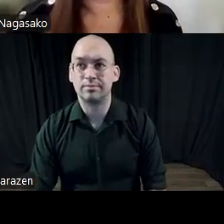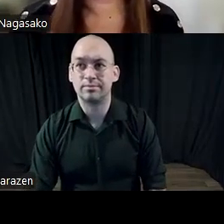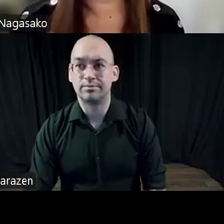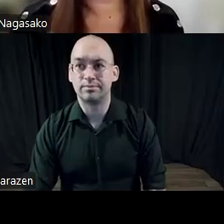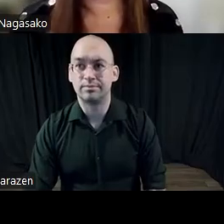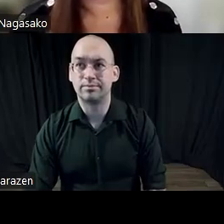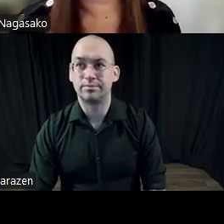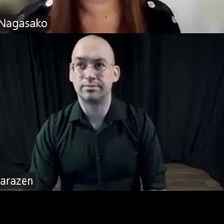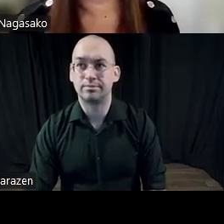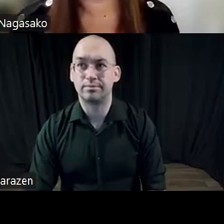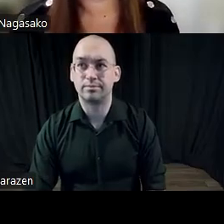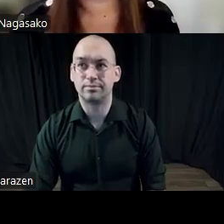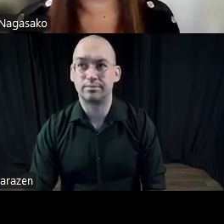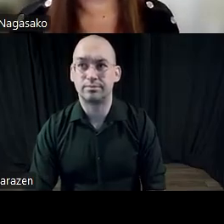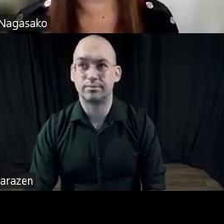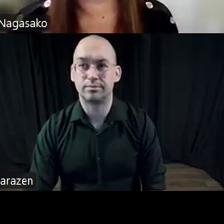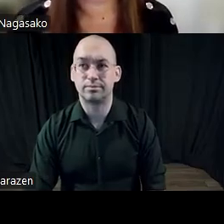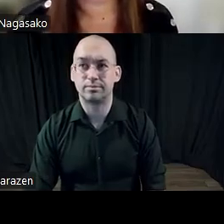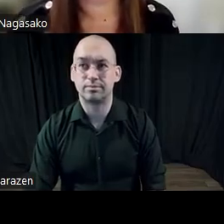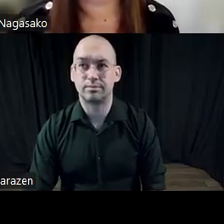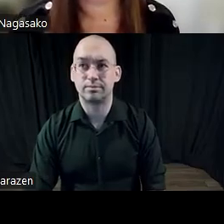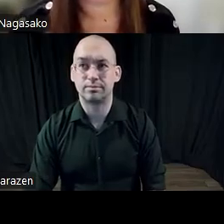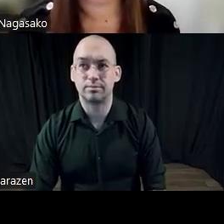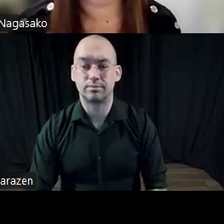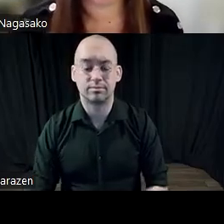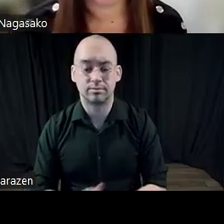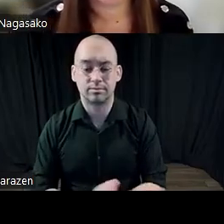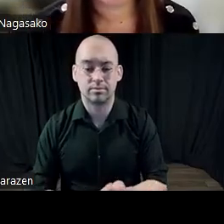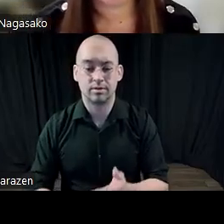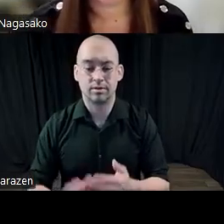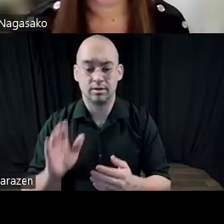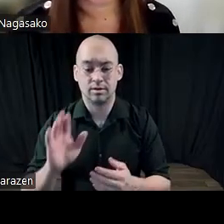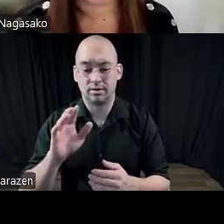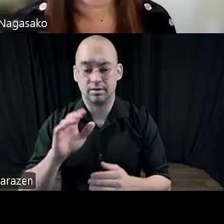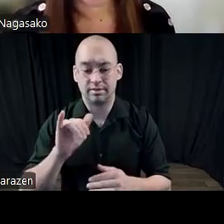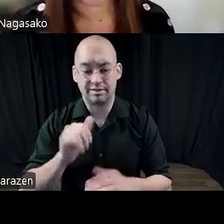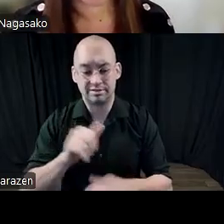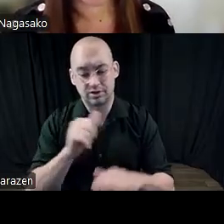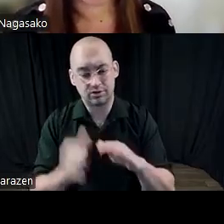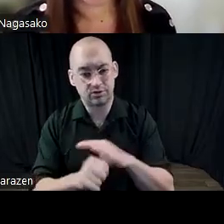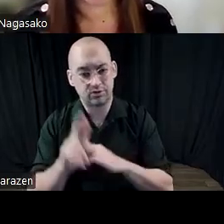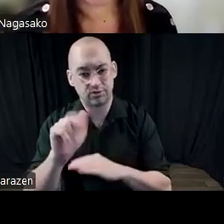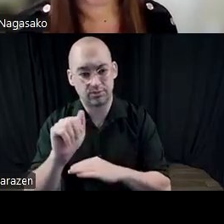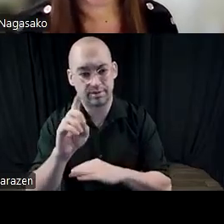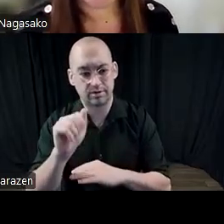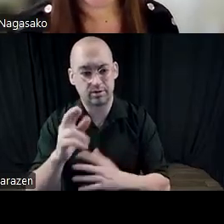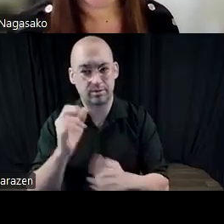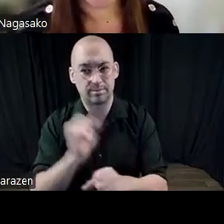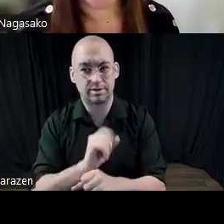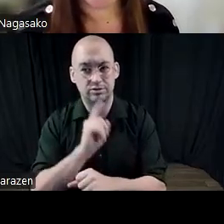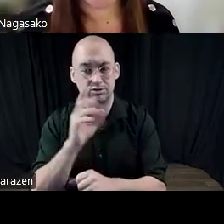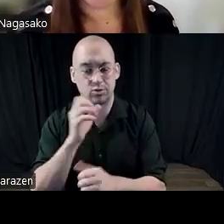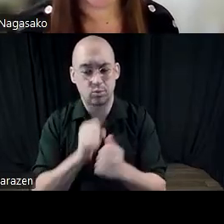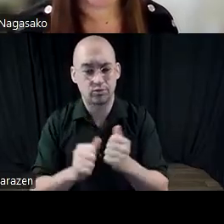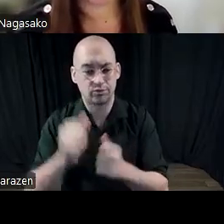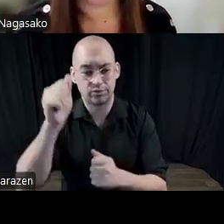And then want to also call out that very much on our radar when we're thinking about making sure that there's an older adult lens as we